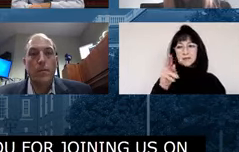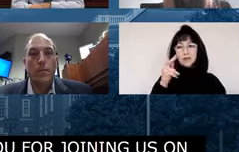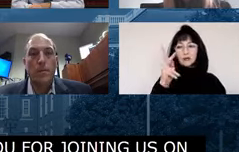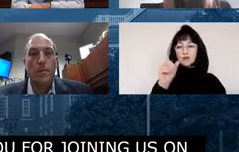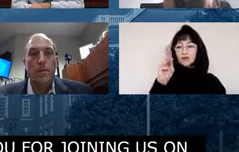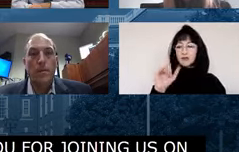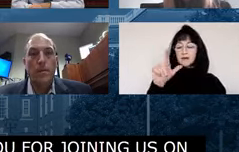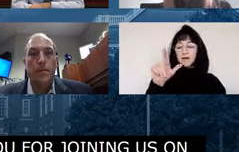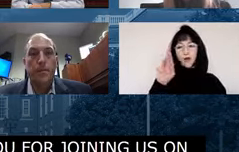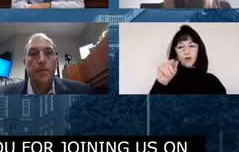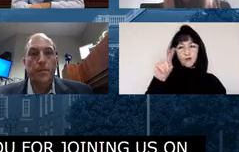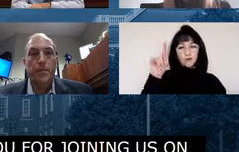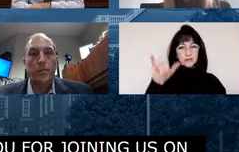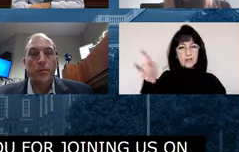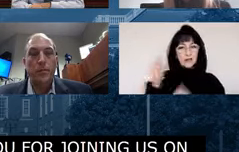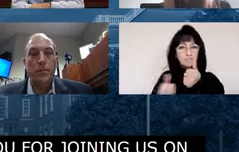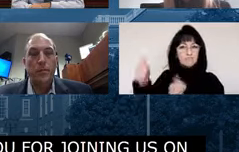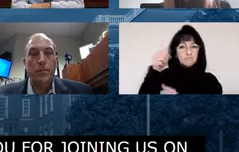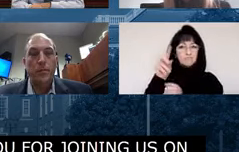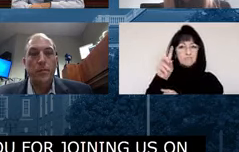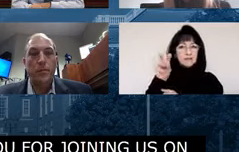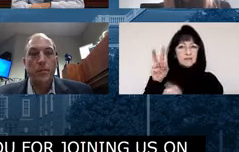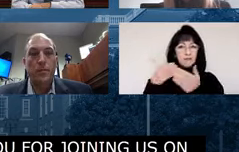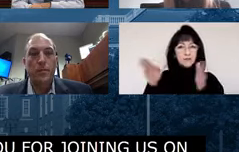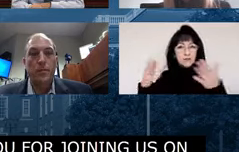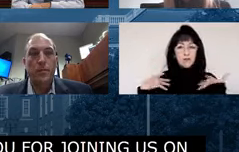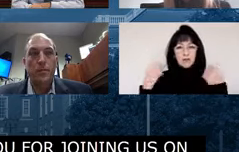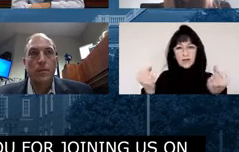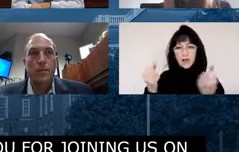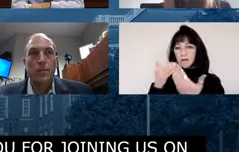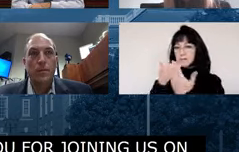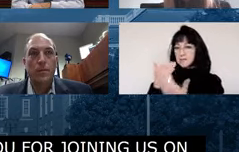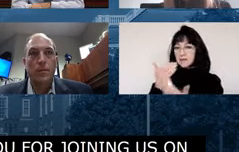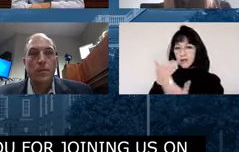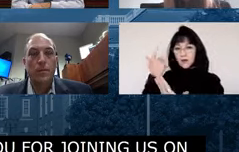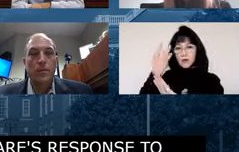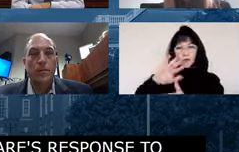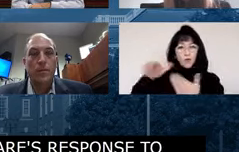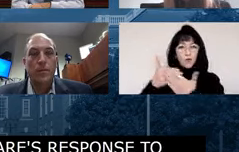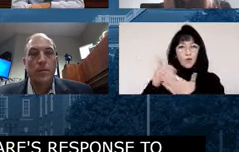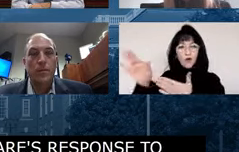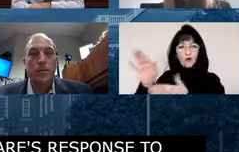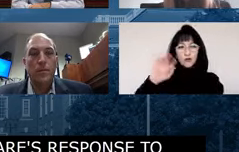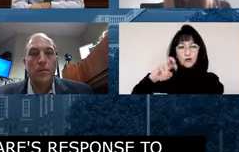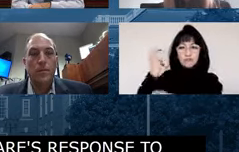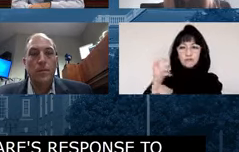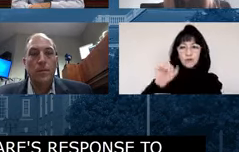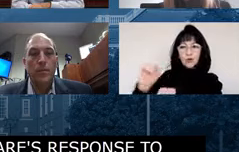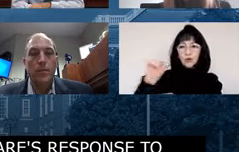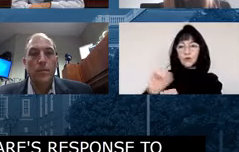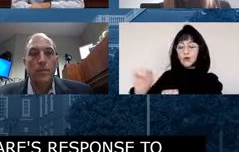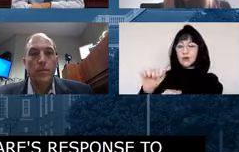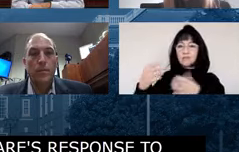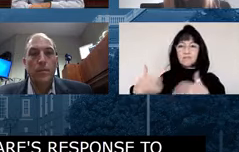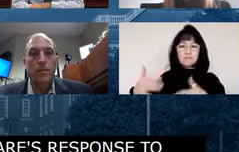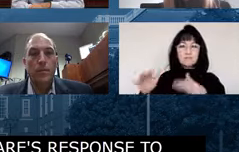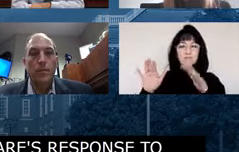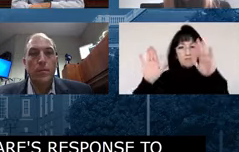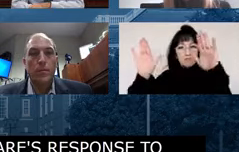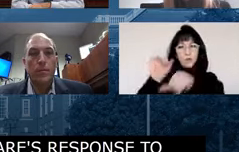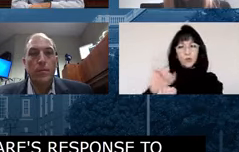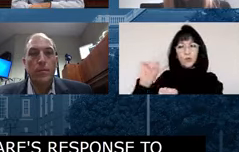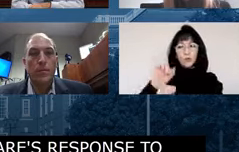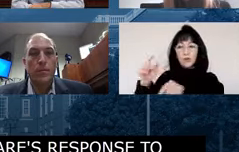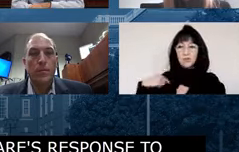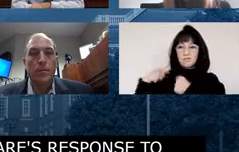the Director of the Division of Public Health. Dr. Rattay, thank you for all the things your team is doing, just incredible work for such a